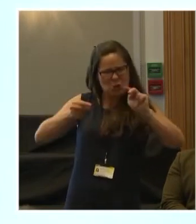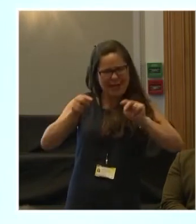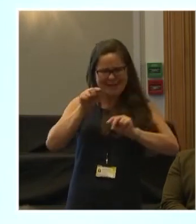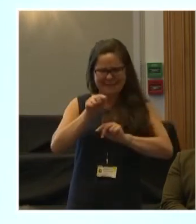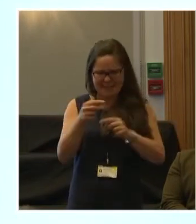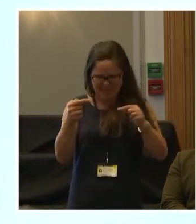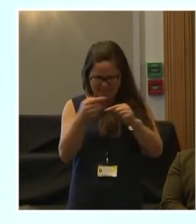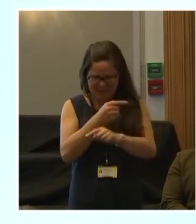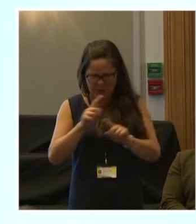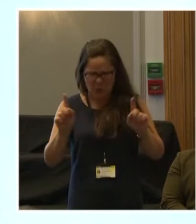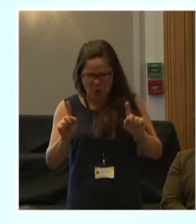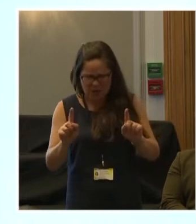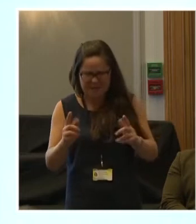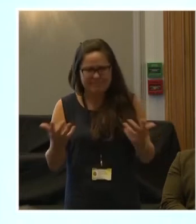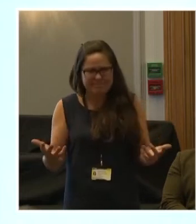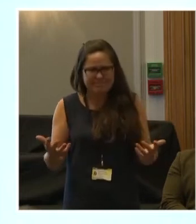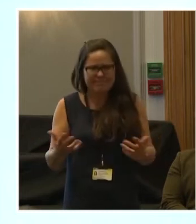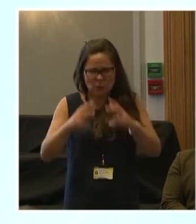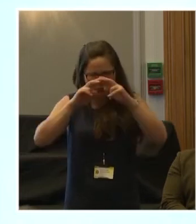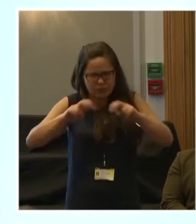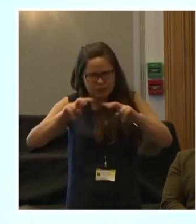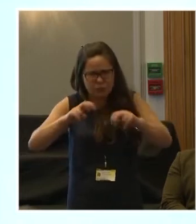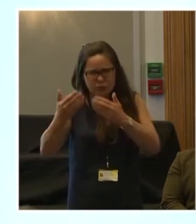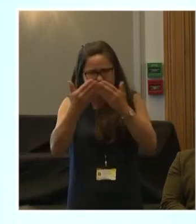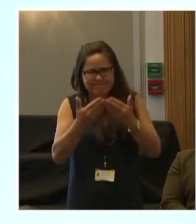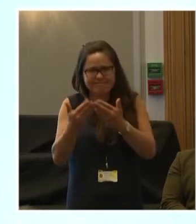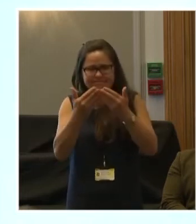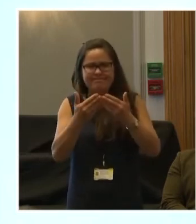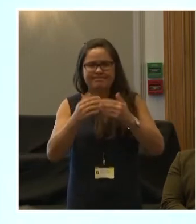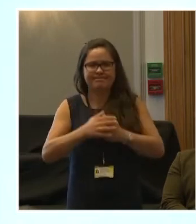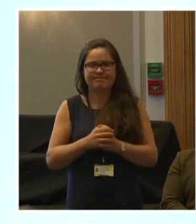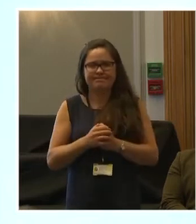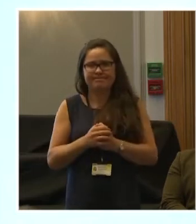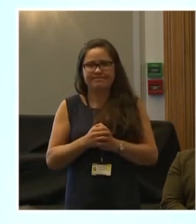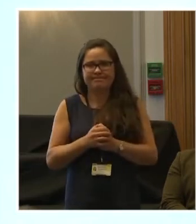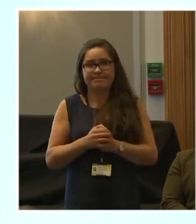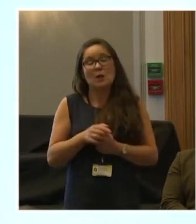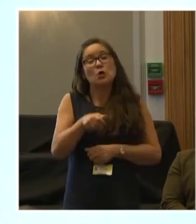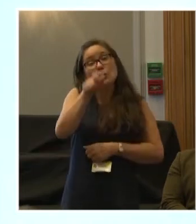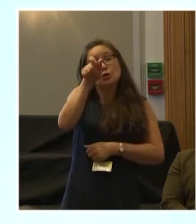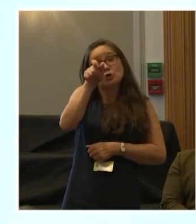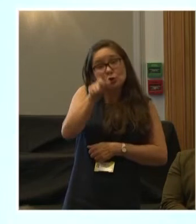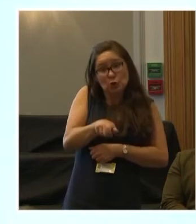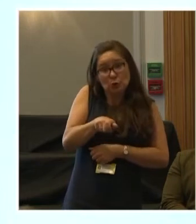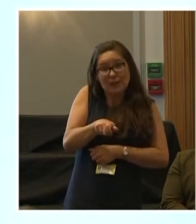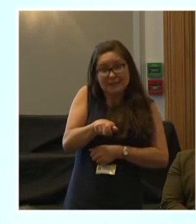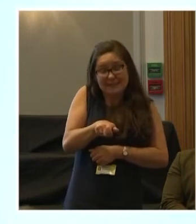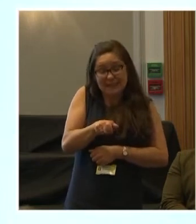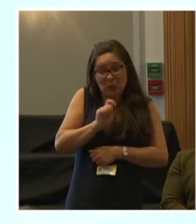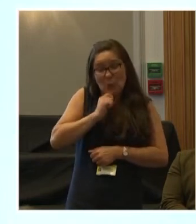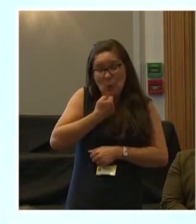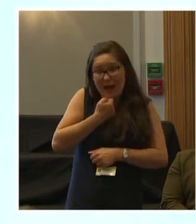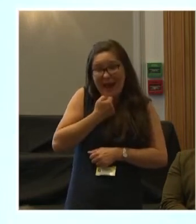the misreading of a gene that causes the damaging protein versions to be produced. The studentship has enabled a promising